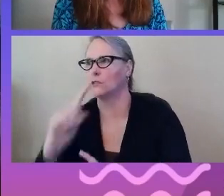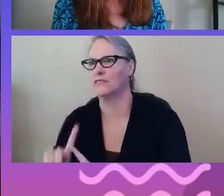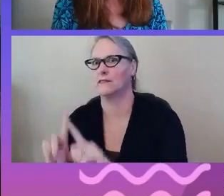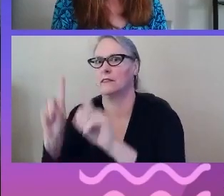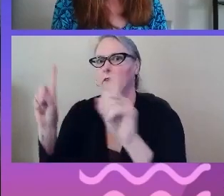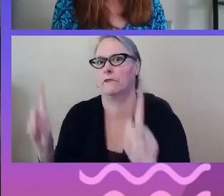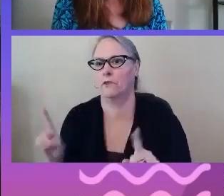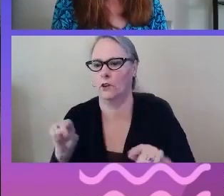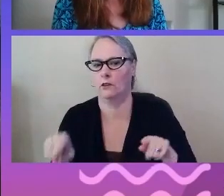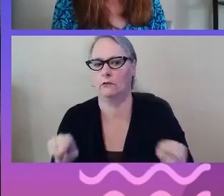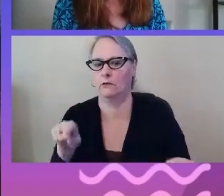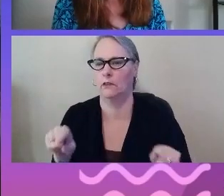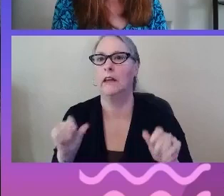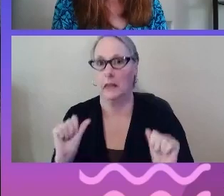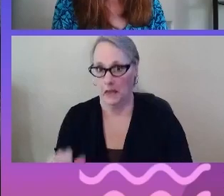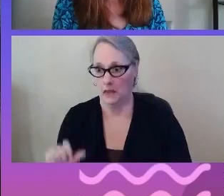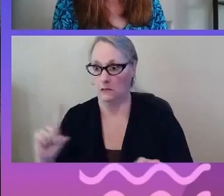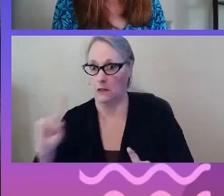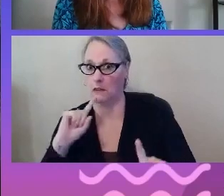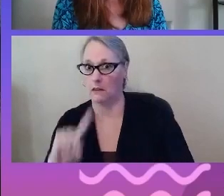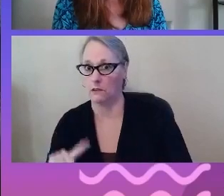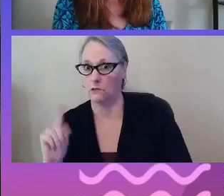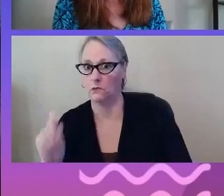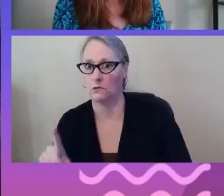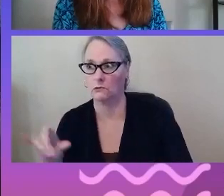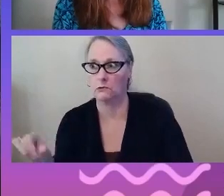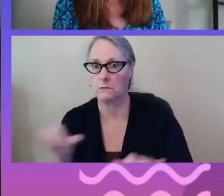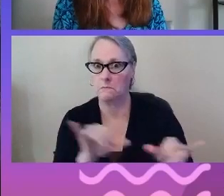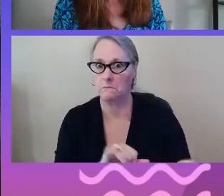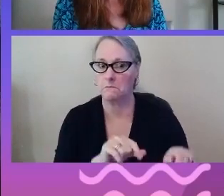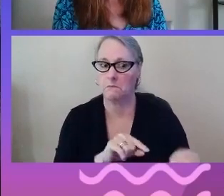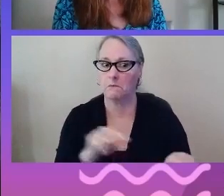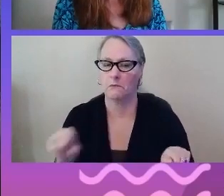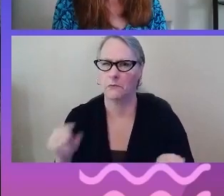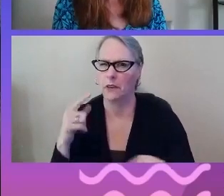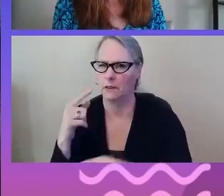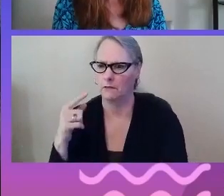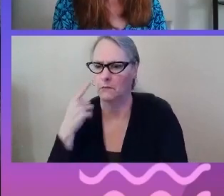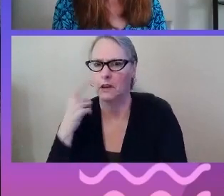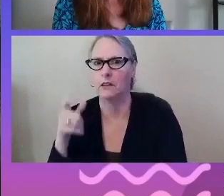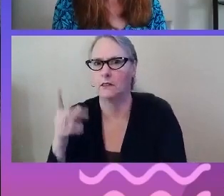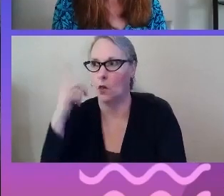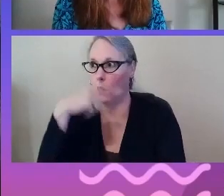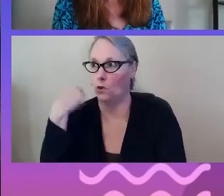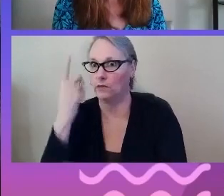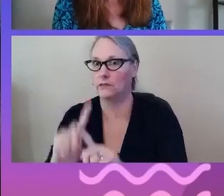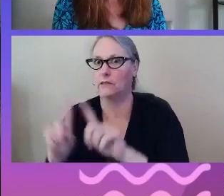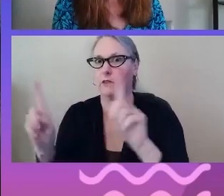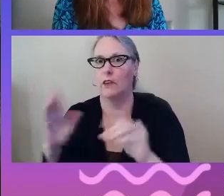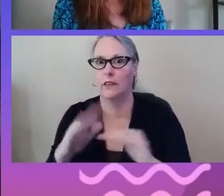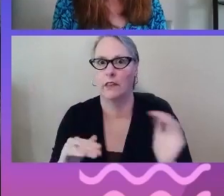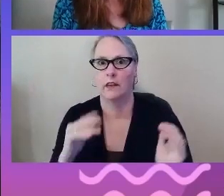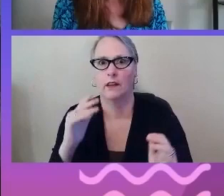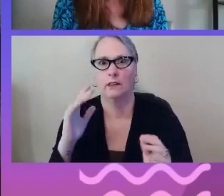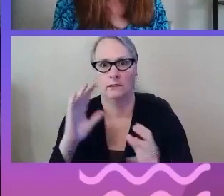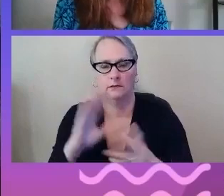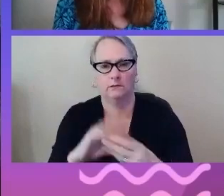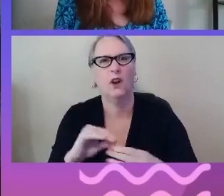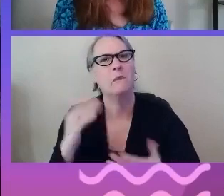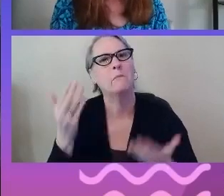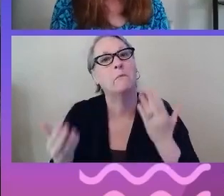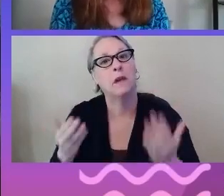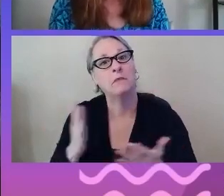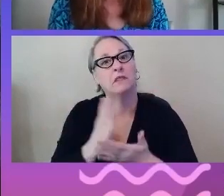bit different than it does in the story. I know maybe some of us, maybe a lot of us have used like Boardmaker where they're more